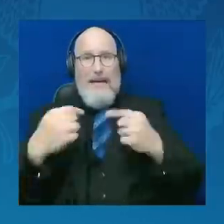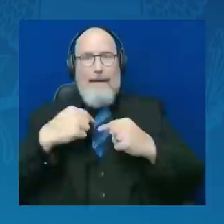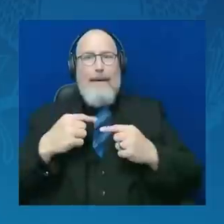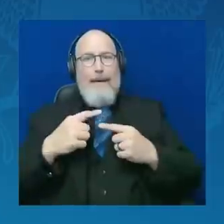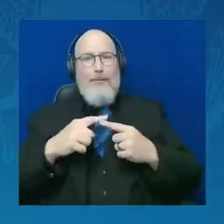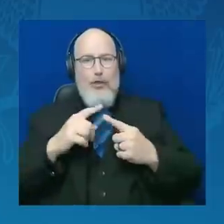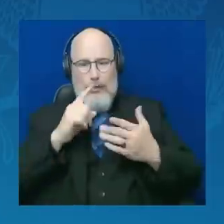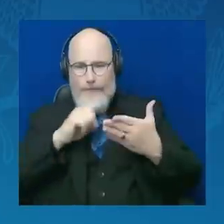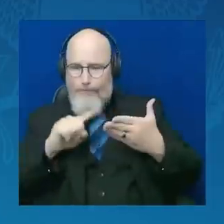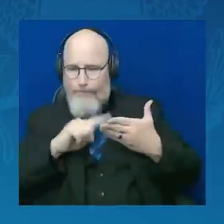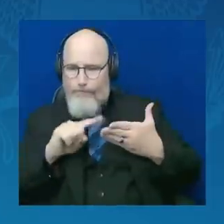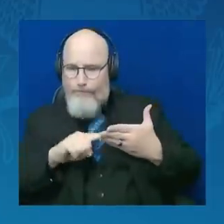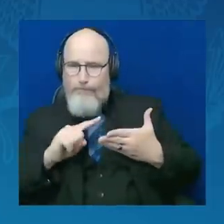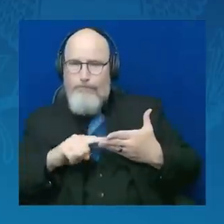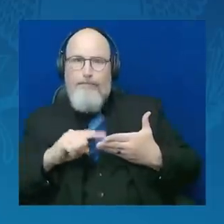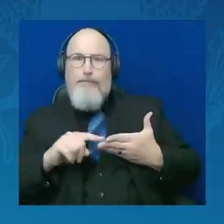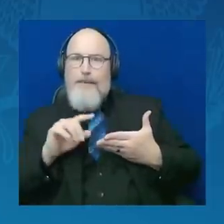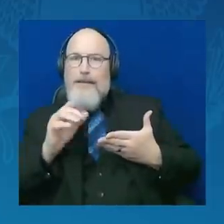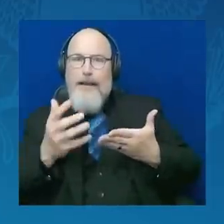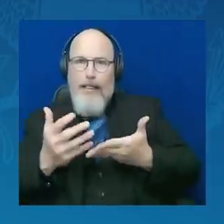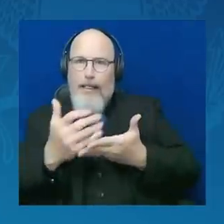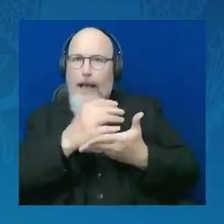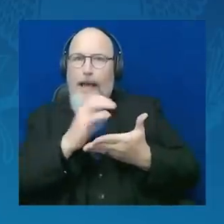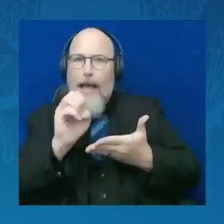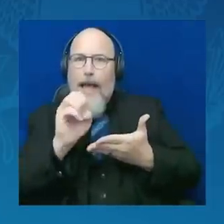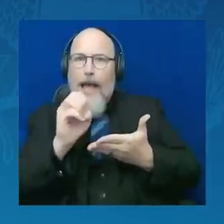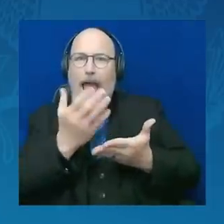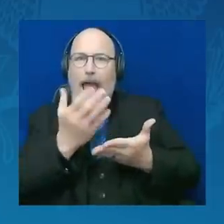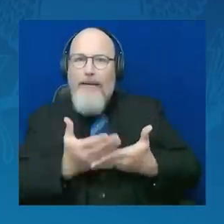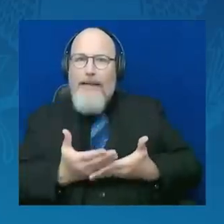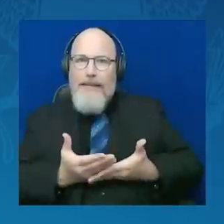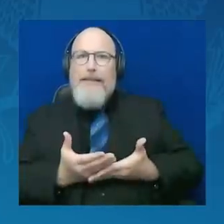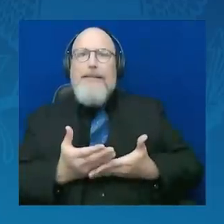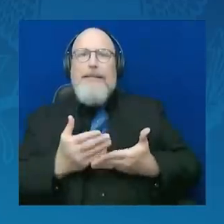are collecting evidence. We, as Poland,